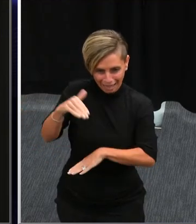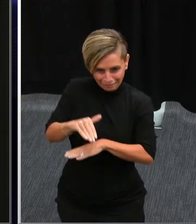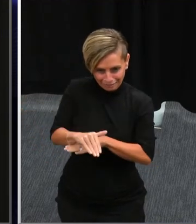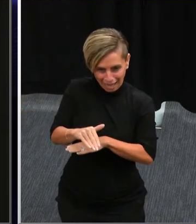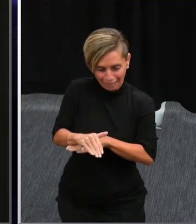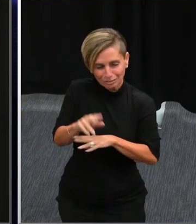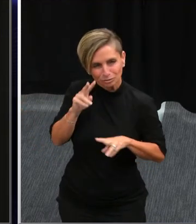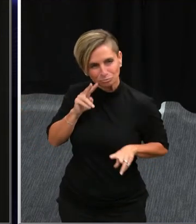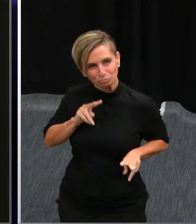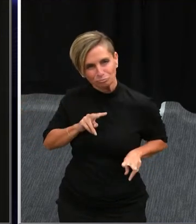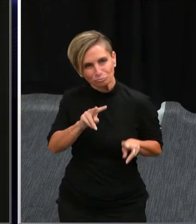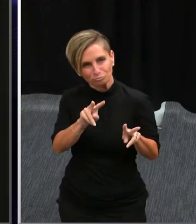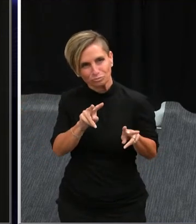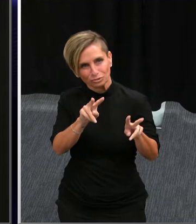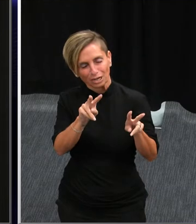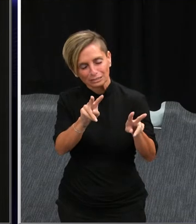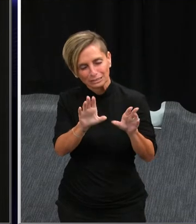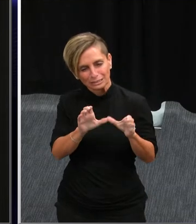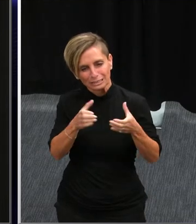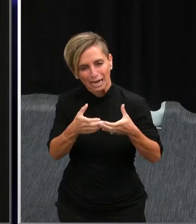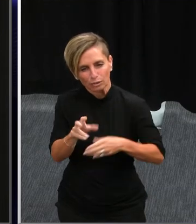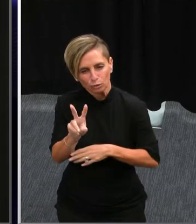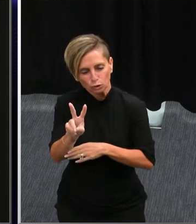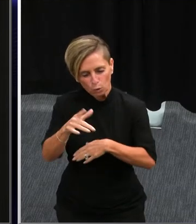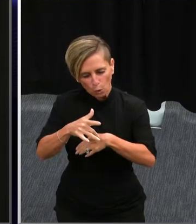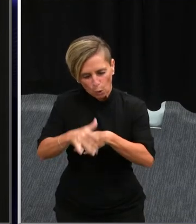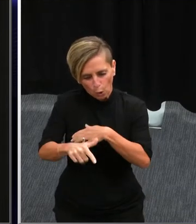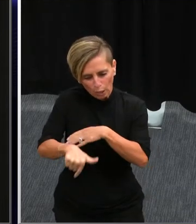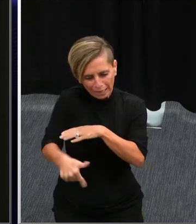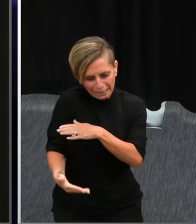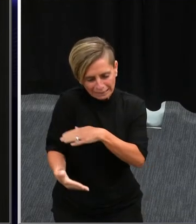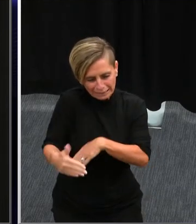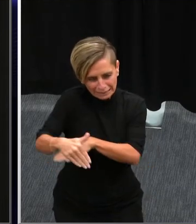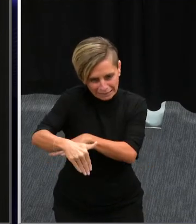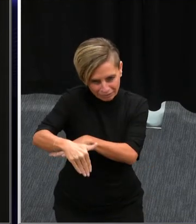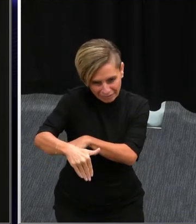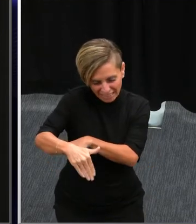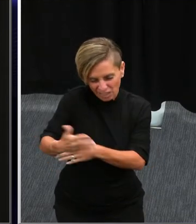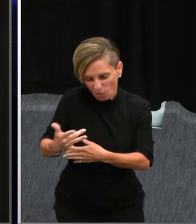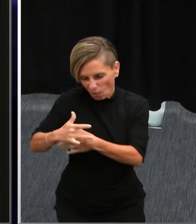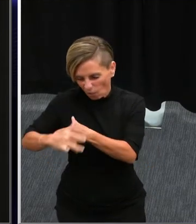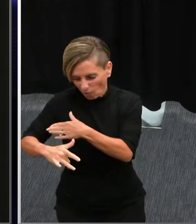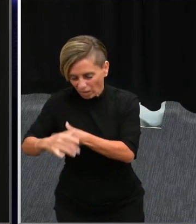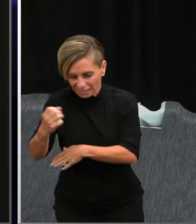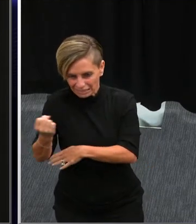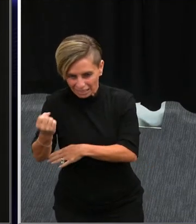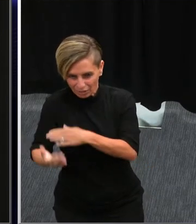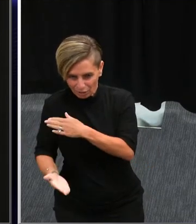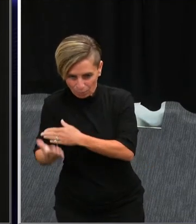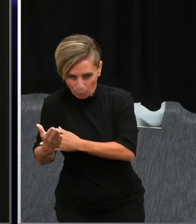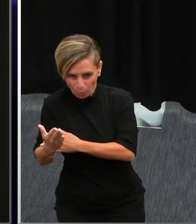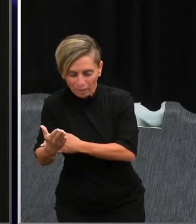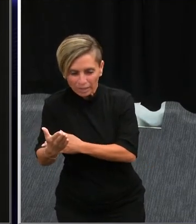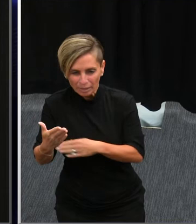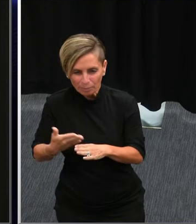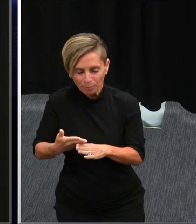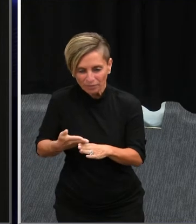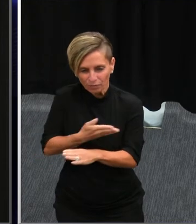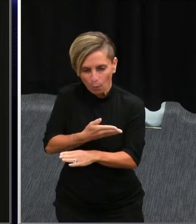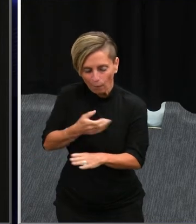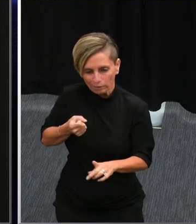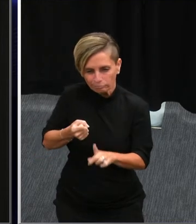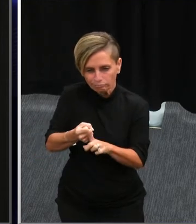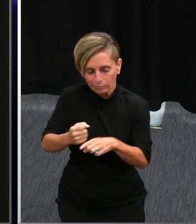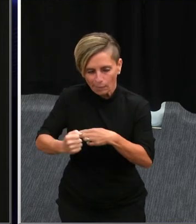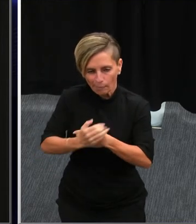reach a Category 2 strength storm early this evening or early Saturday as it passes over the Bahamas before dying back down ahead of